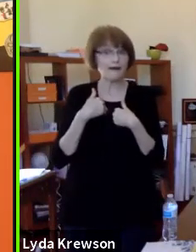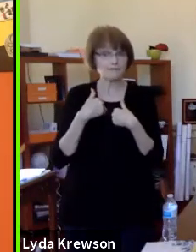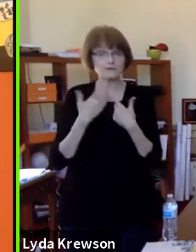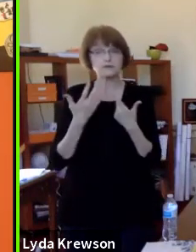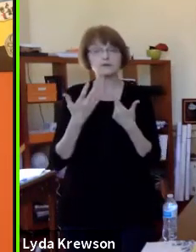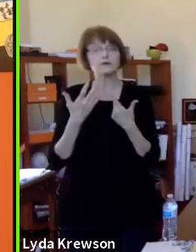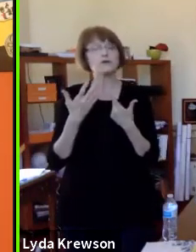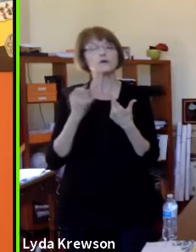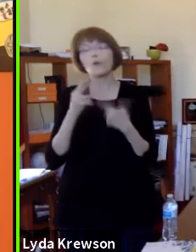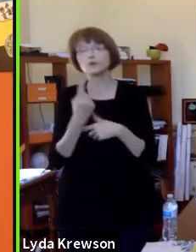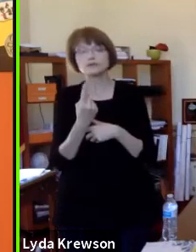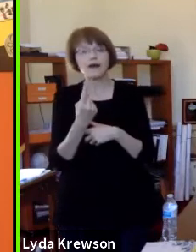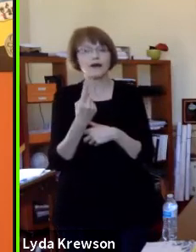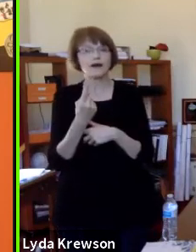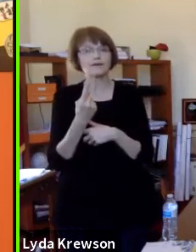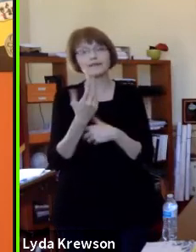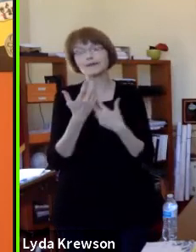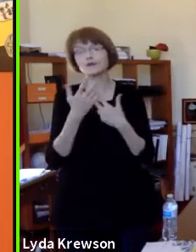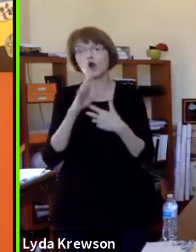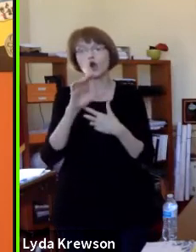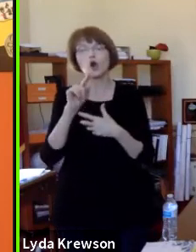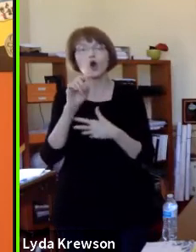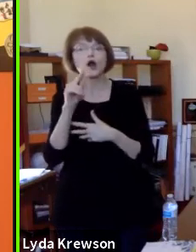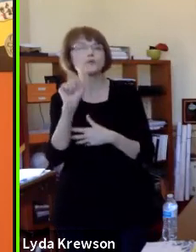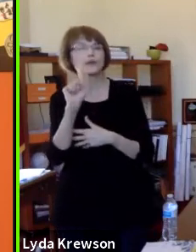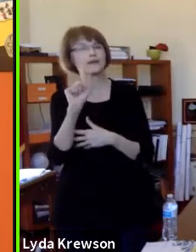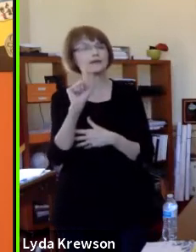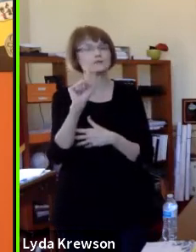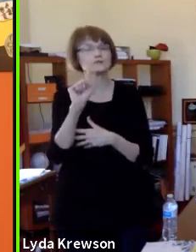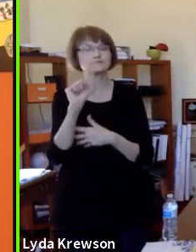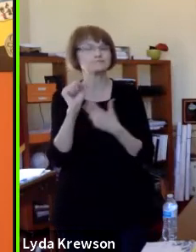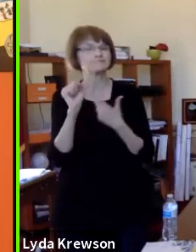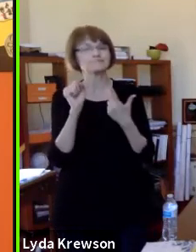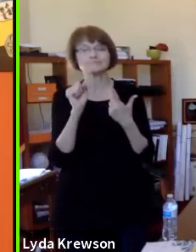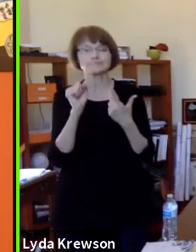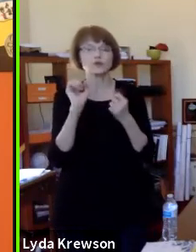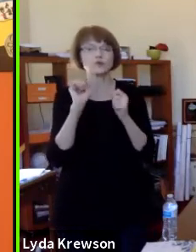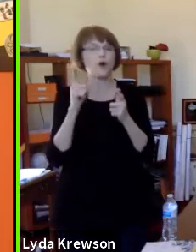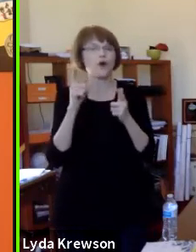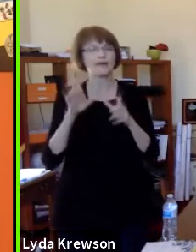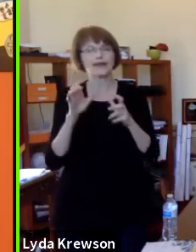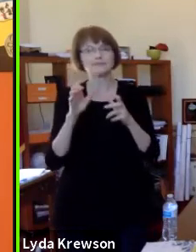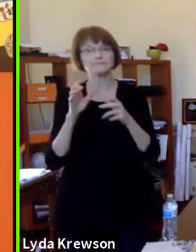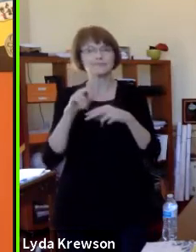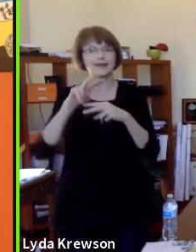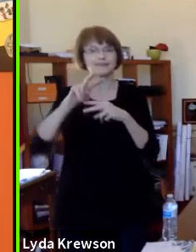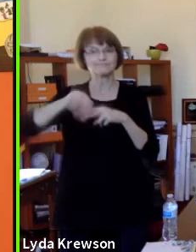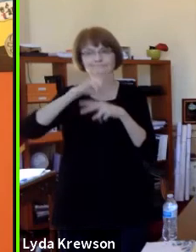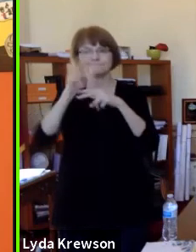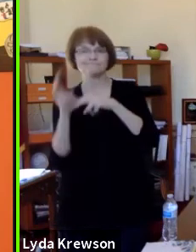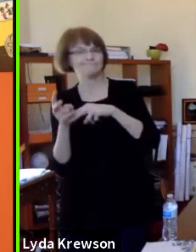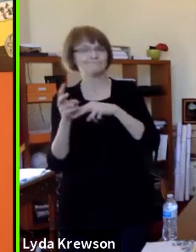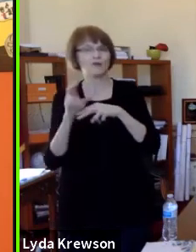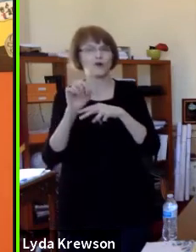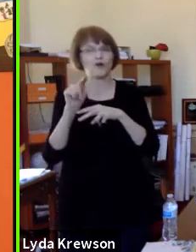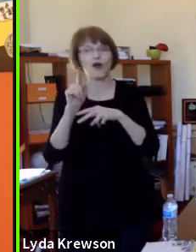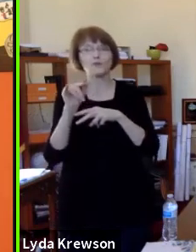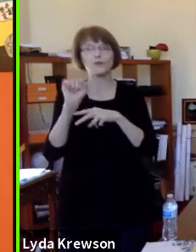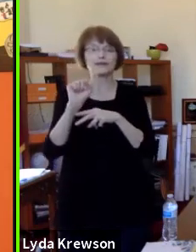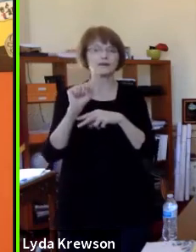by yourself, do some cartwheels, figure out, I bet you guys can probably already all do cartwheels by now, right? Or do